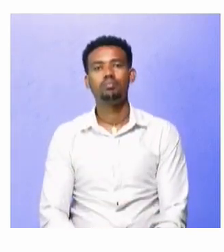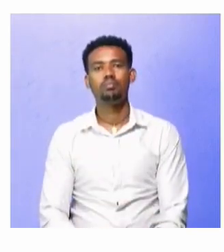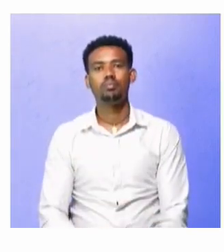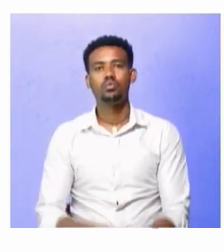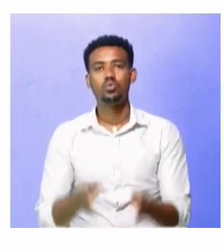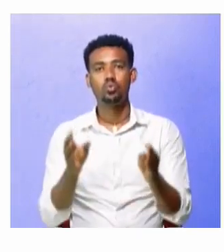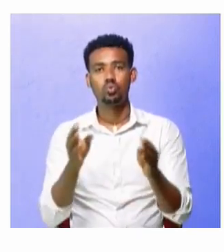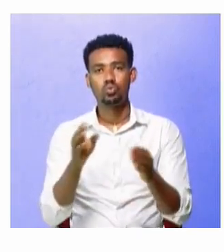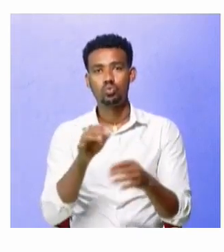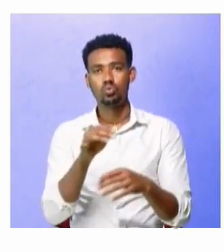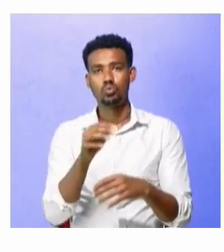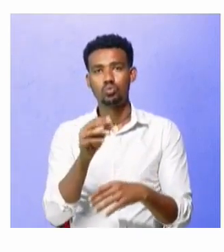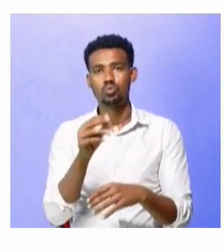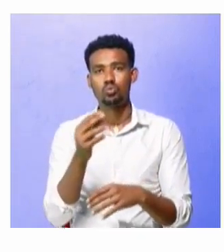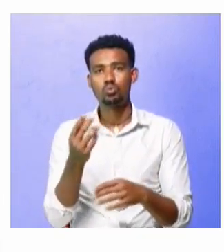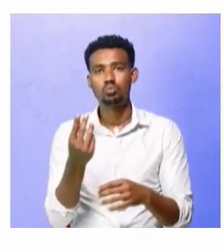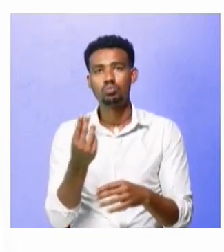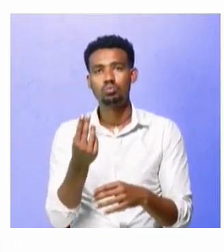with